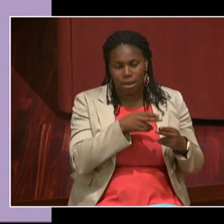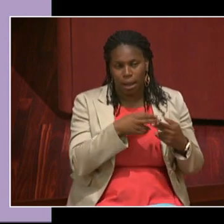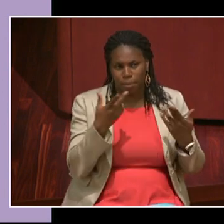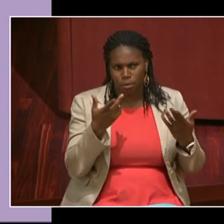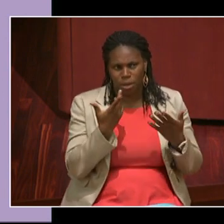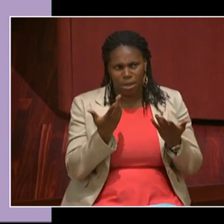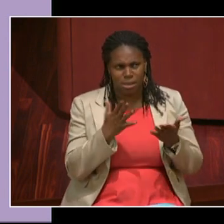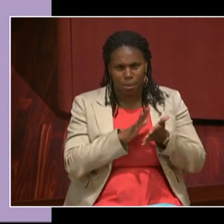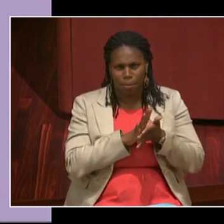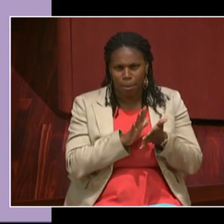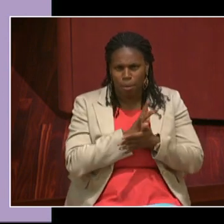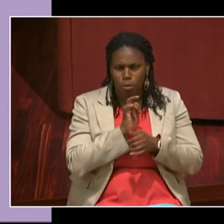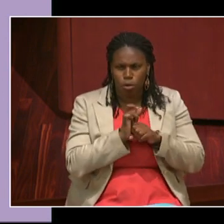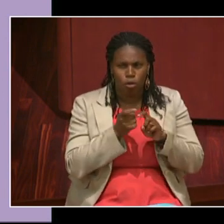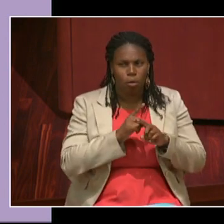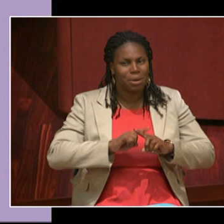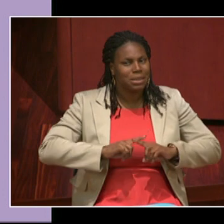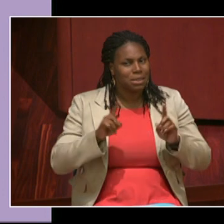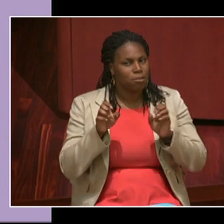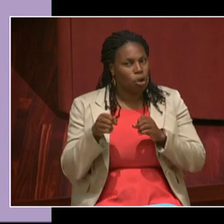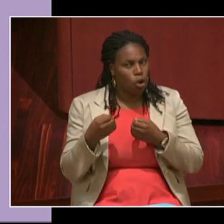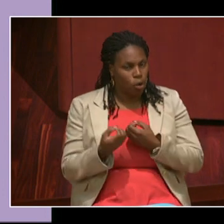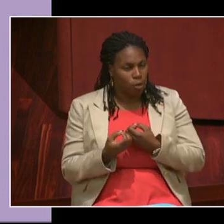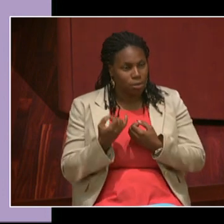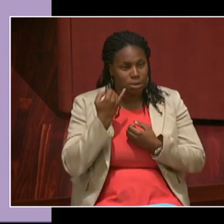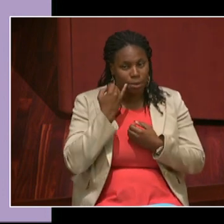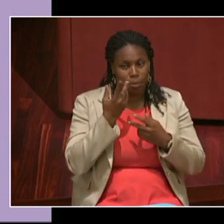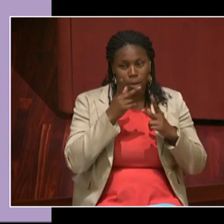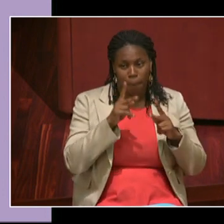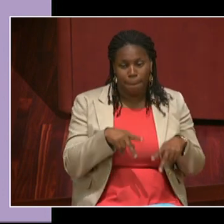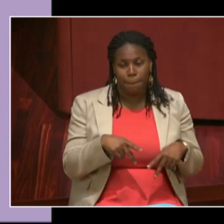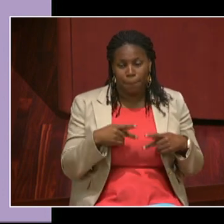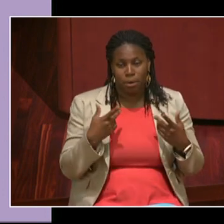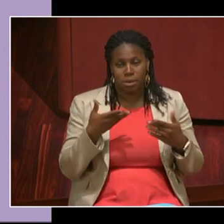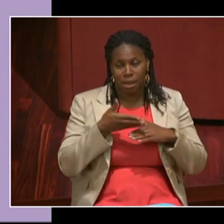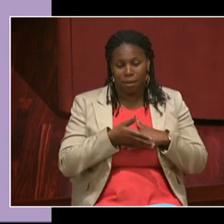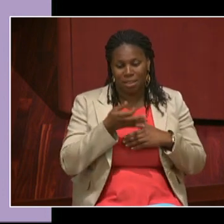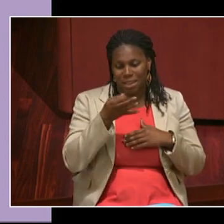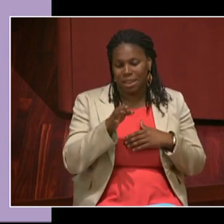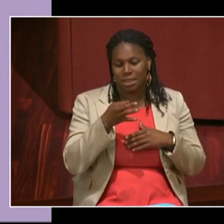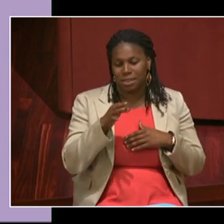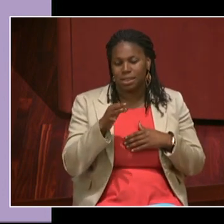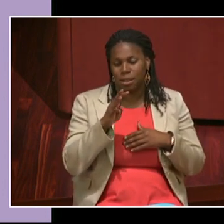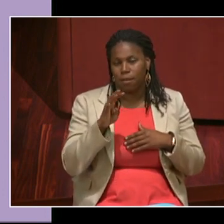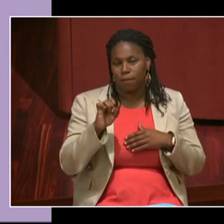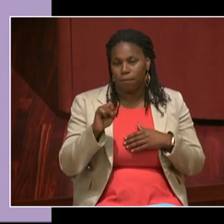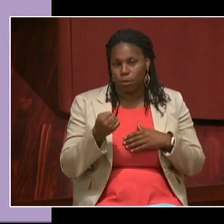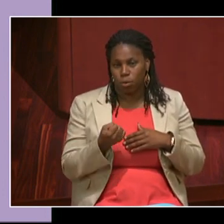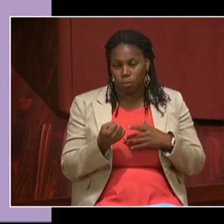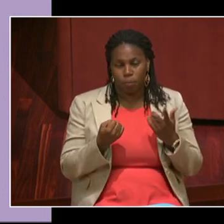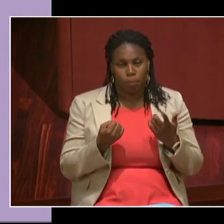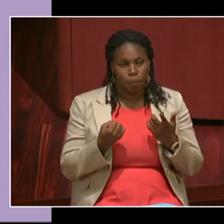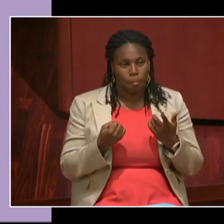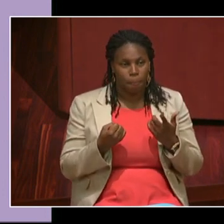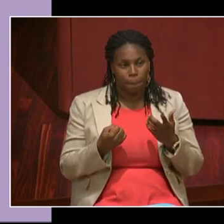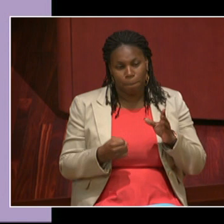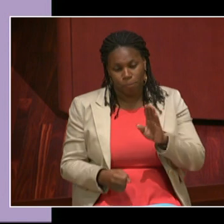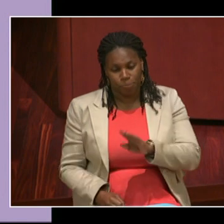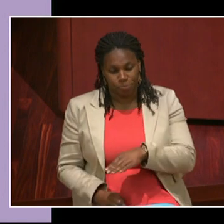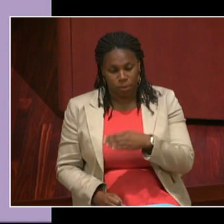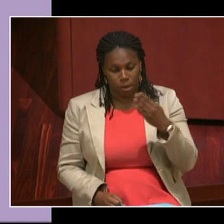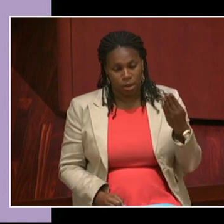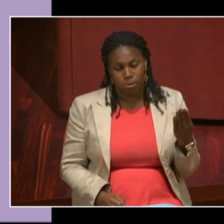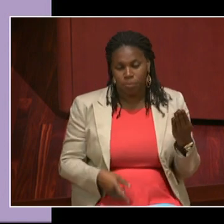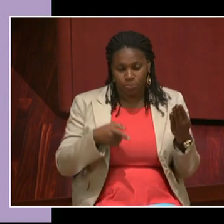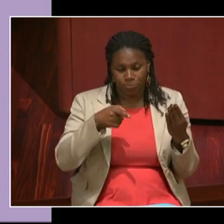from a different National Archives office. If the person naturalized after 1940, if you flip that petition over to the back side,